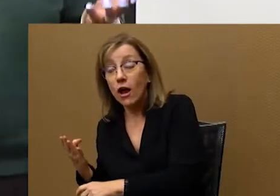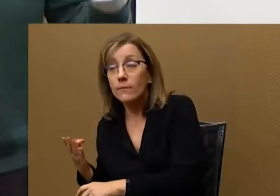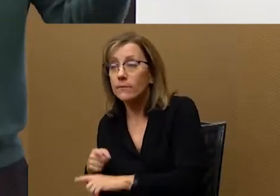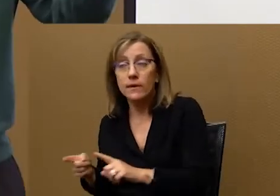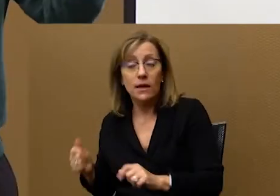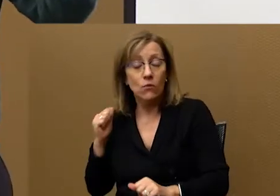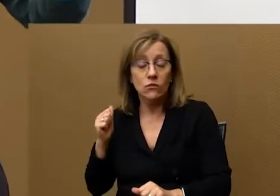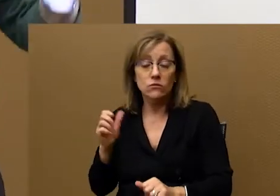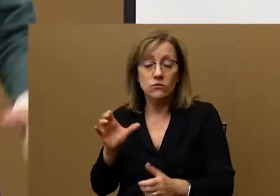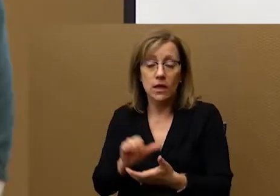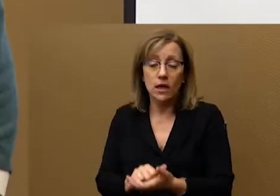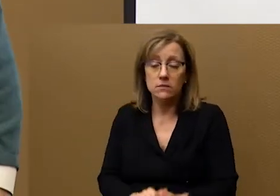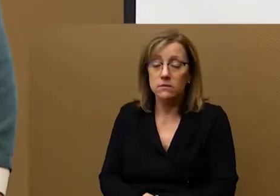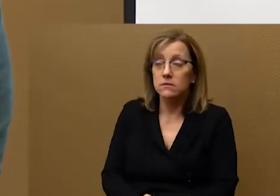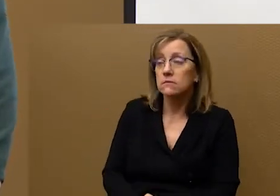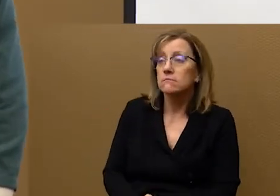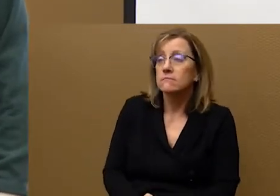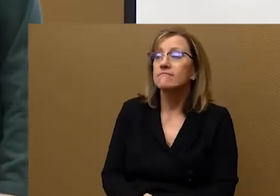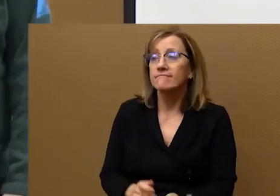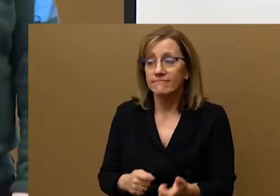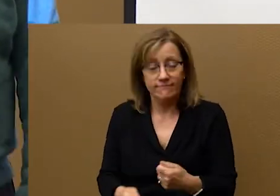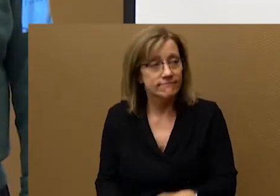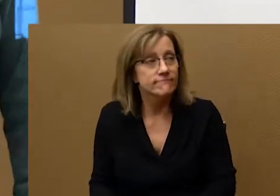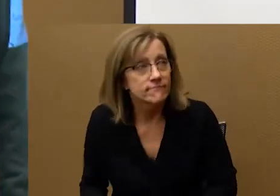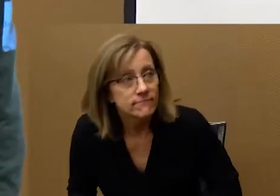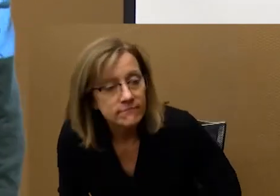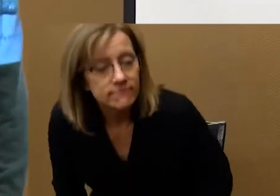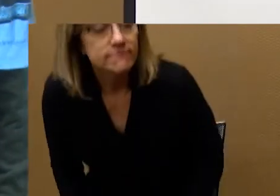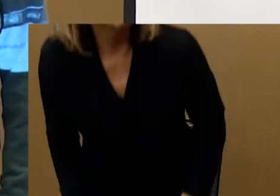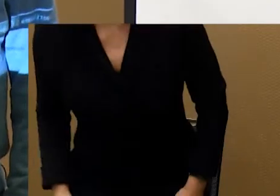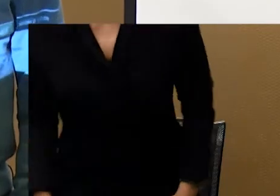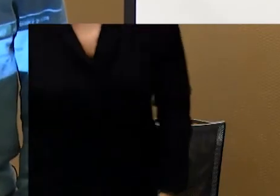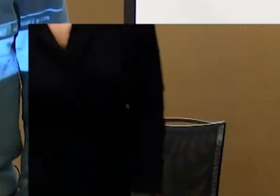So it's tricky.